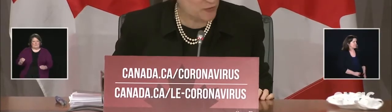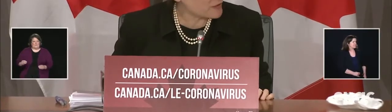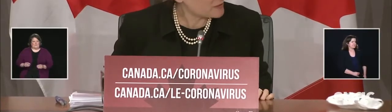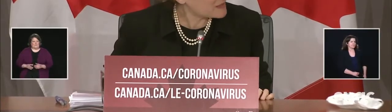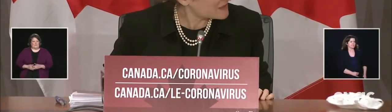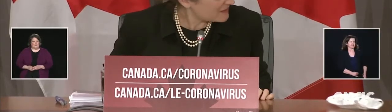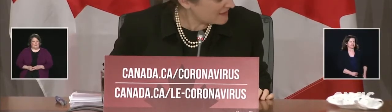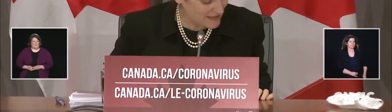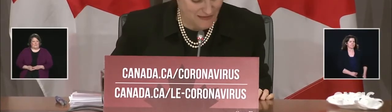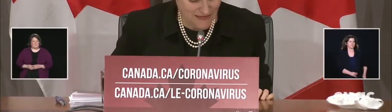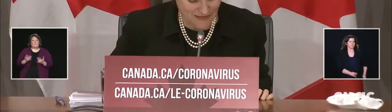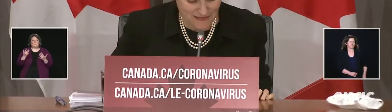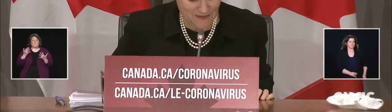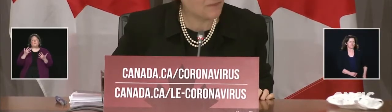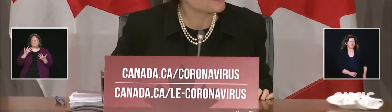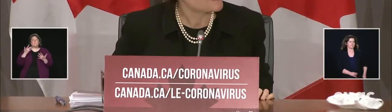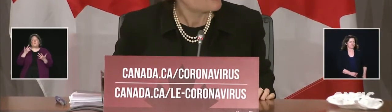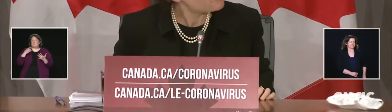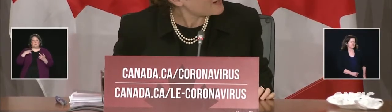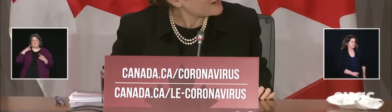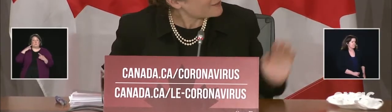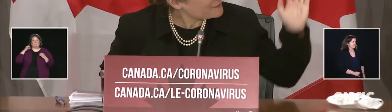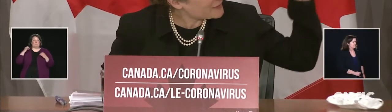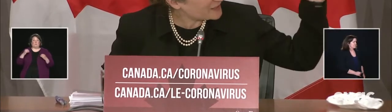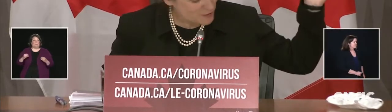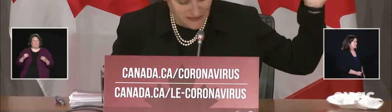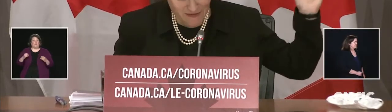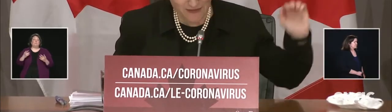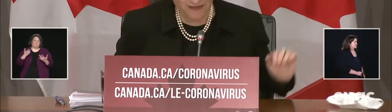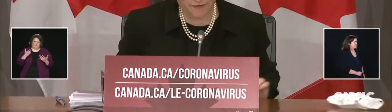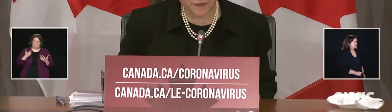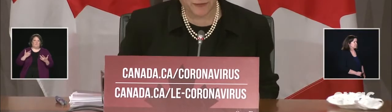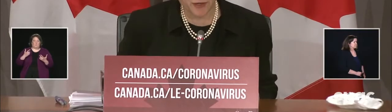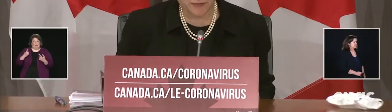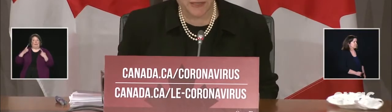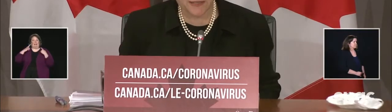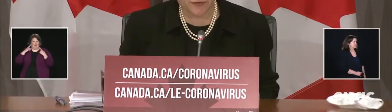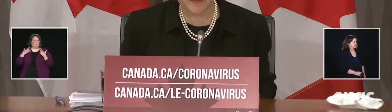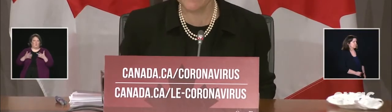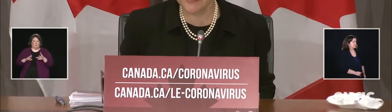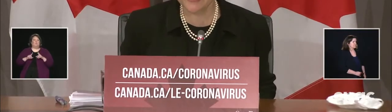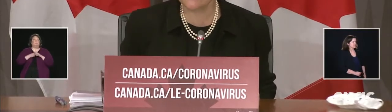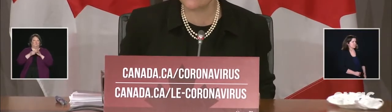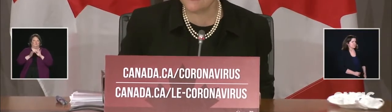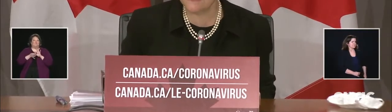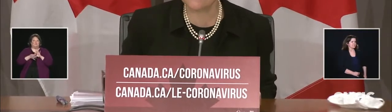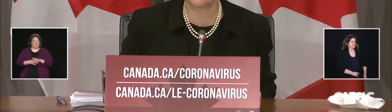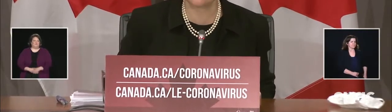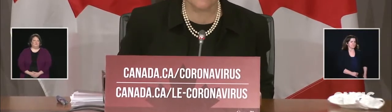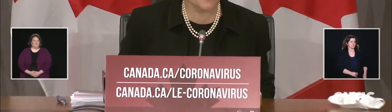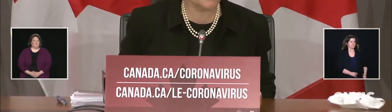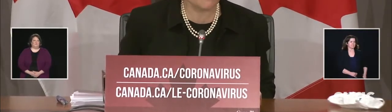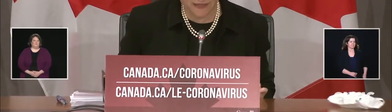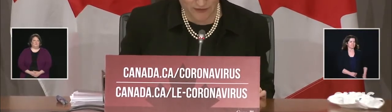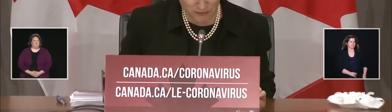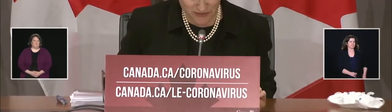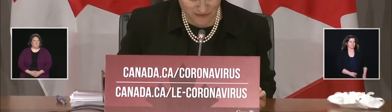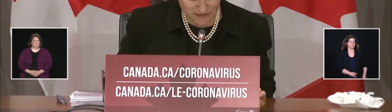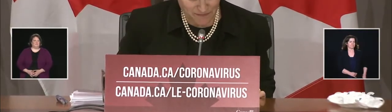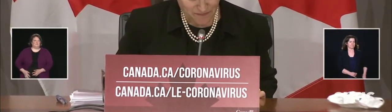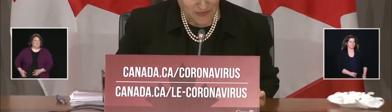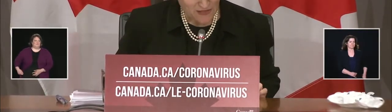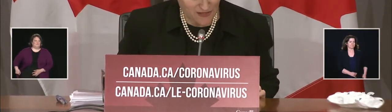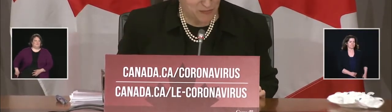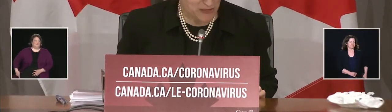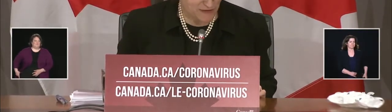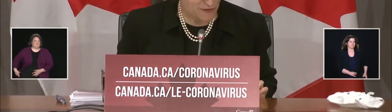Services and Procurement, Anita Anand, by video link from our Minister of Innovation, Science and Industry, Navdeep